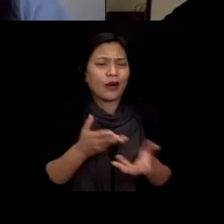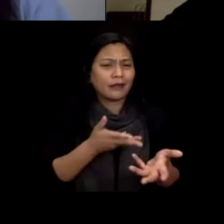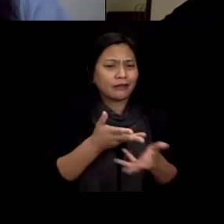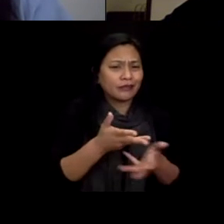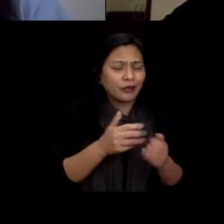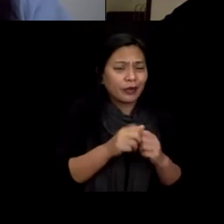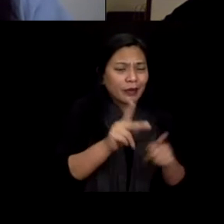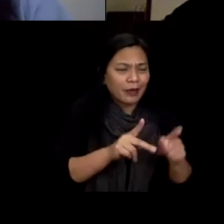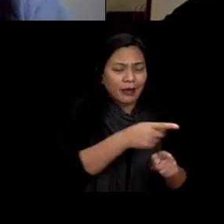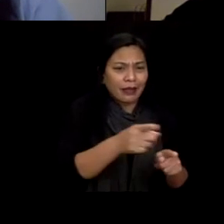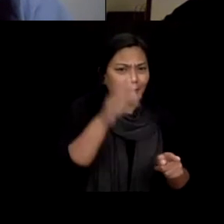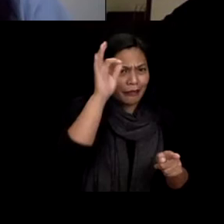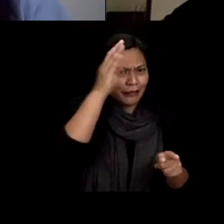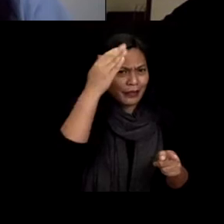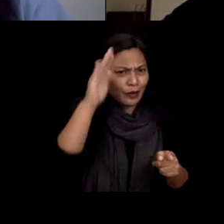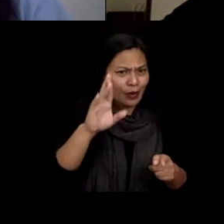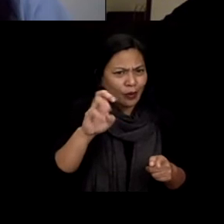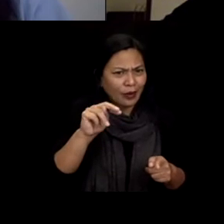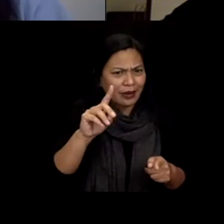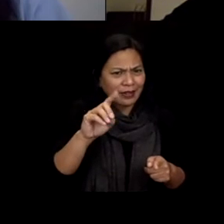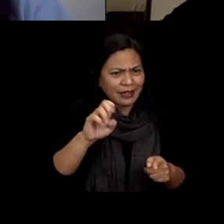say it's not all depressing.